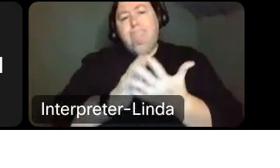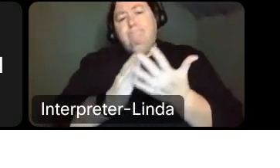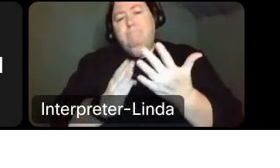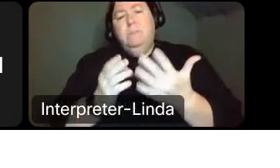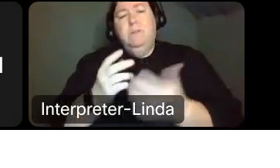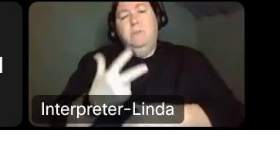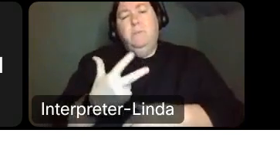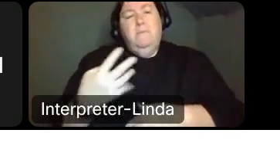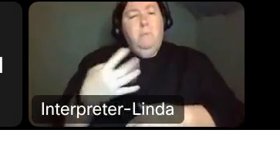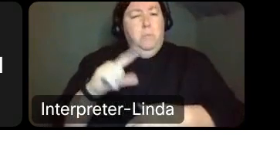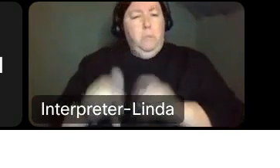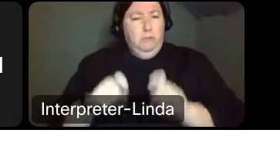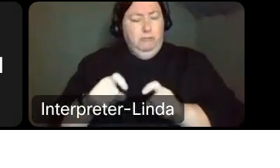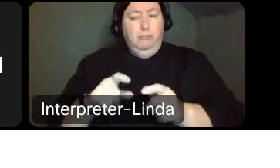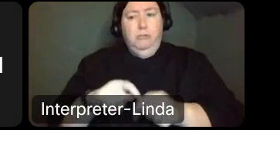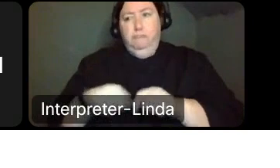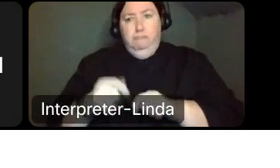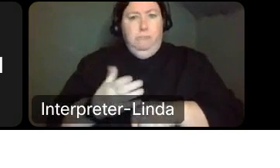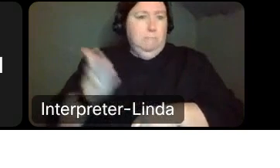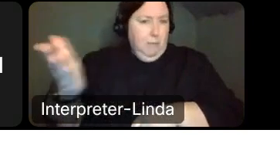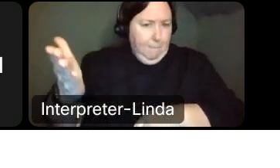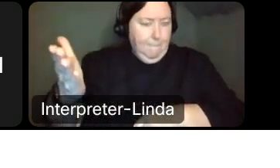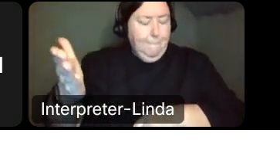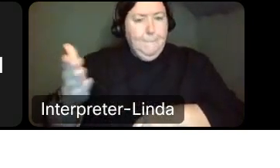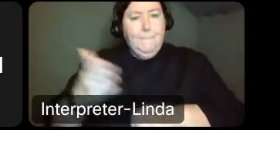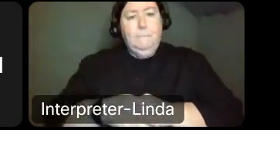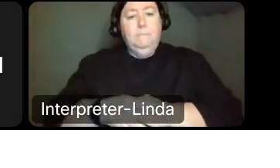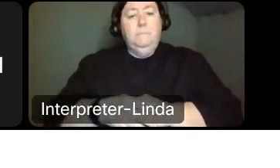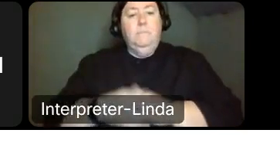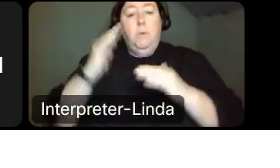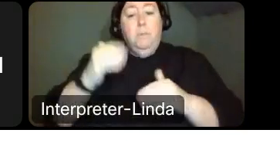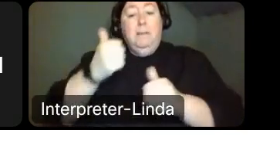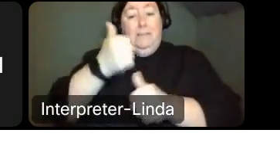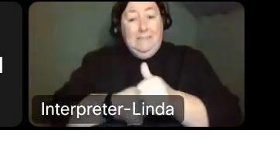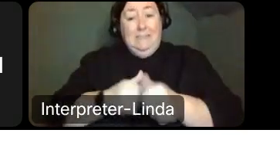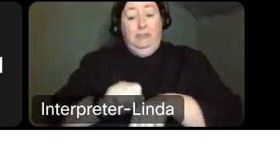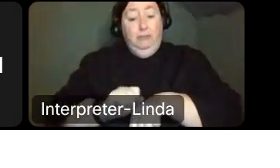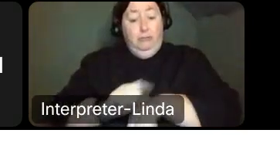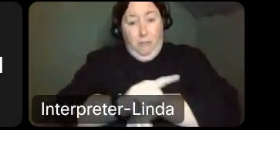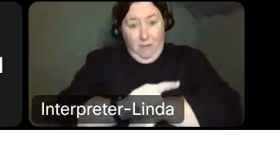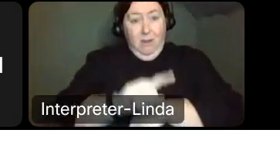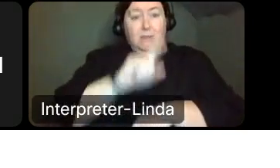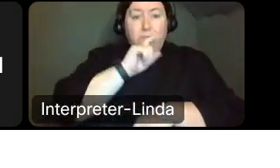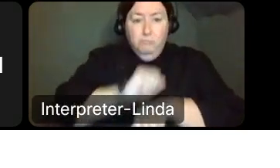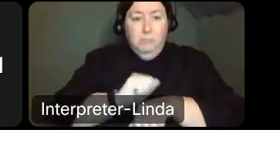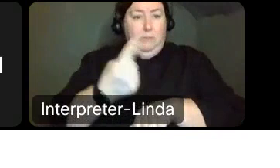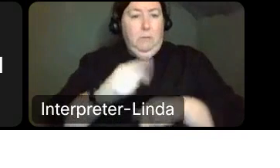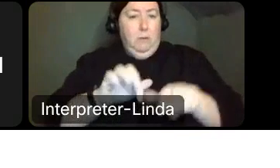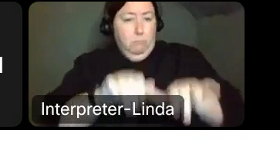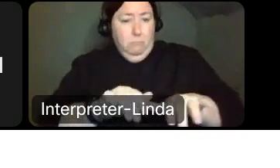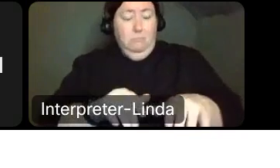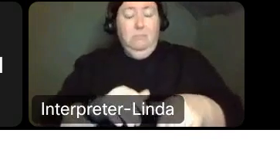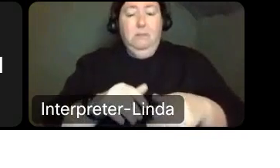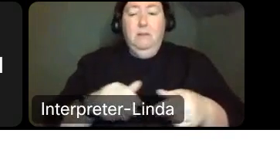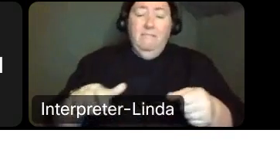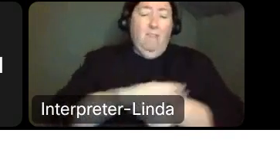3 or 4 questions and submit that survey. So we hope that every survey link that we send out gets submitted, whether there's it's